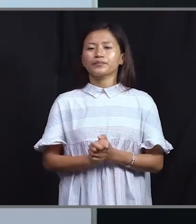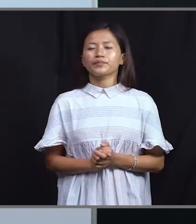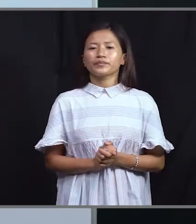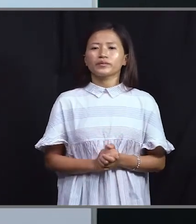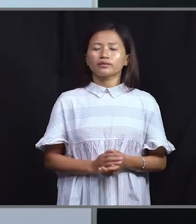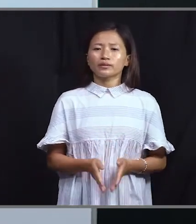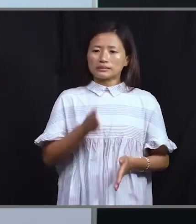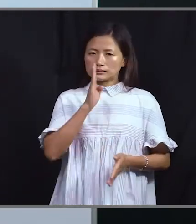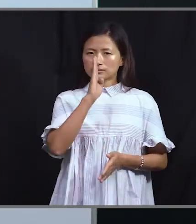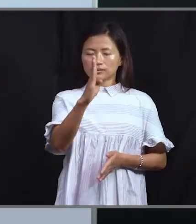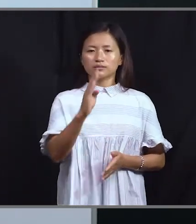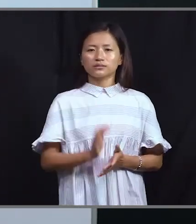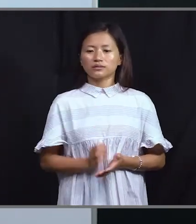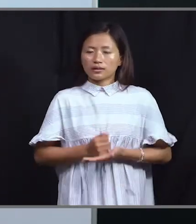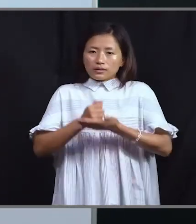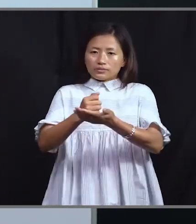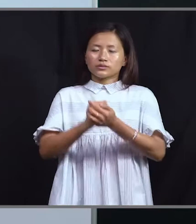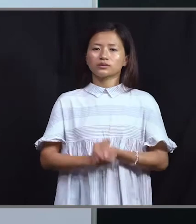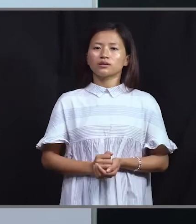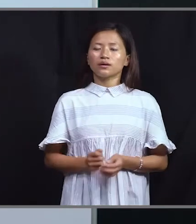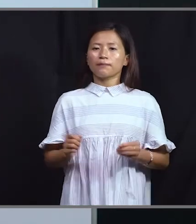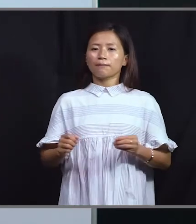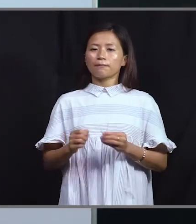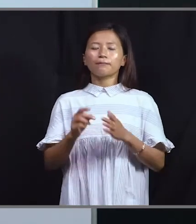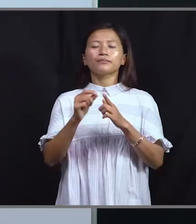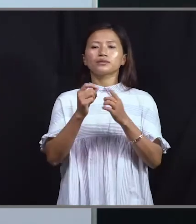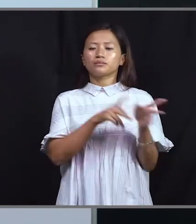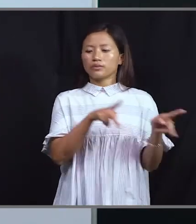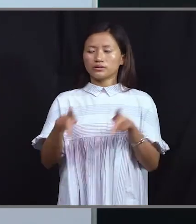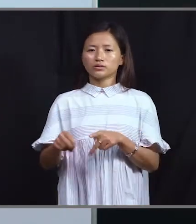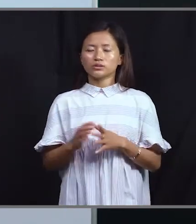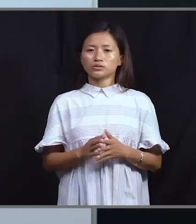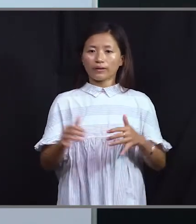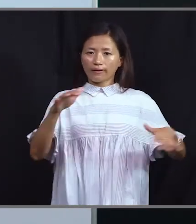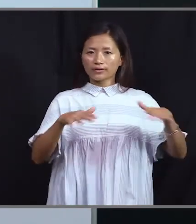this directing helps to convert plans into action. Now see,